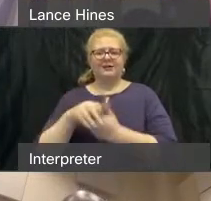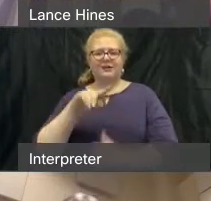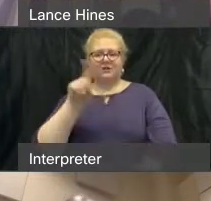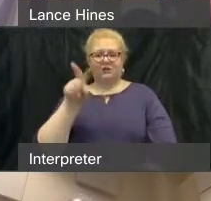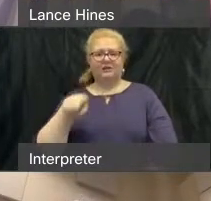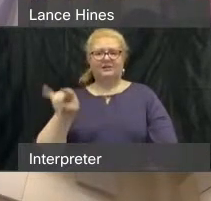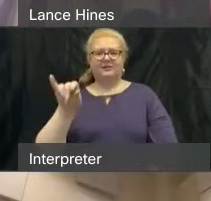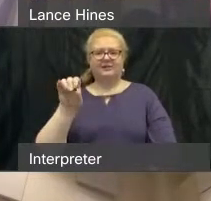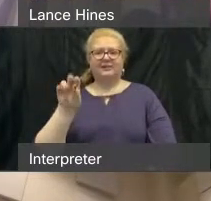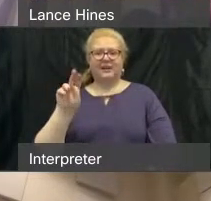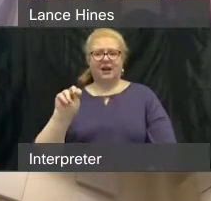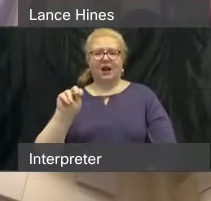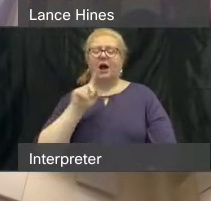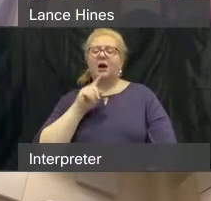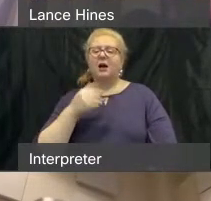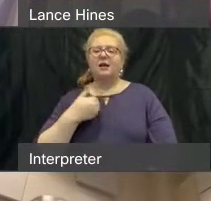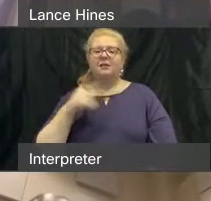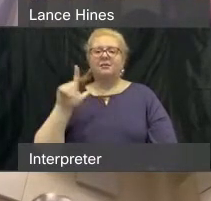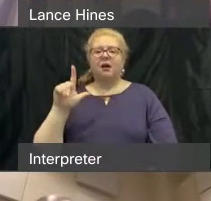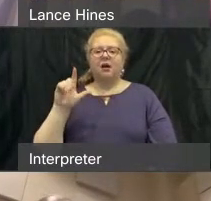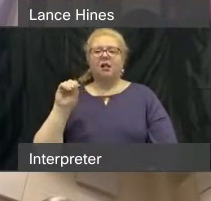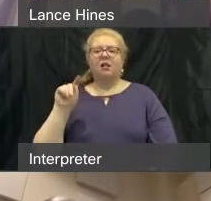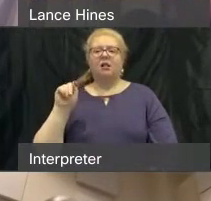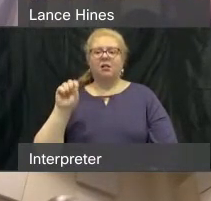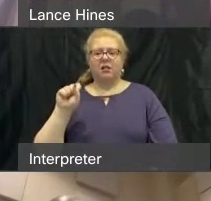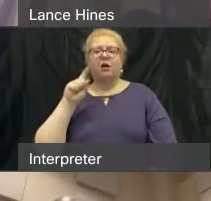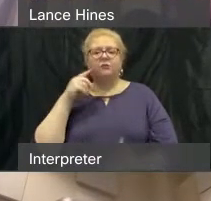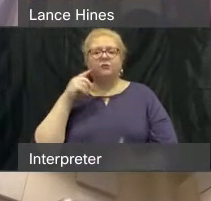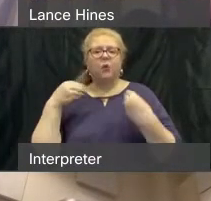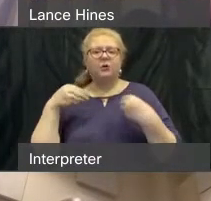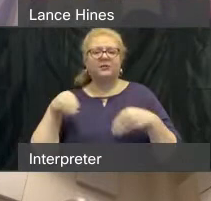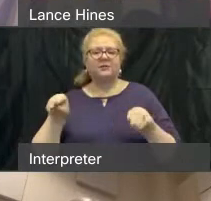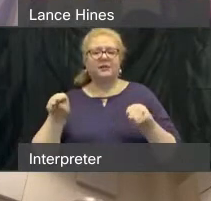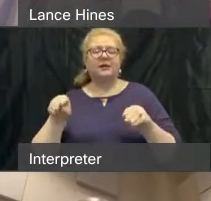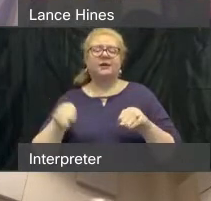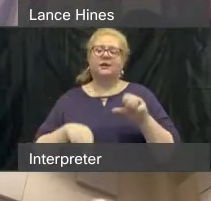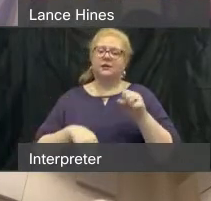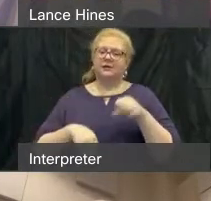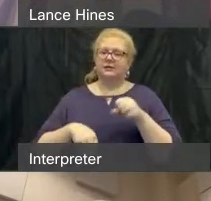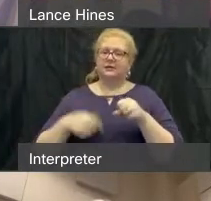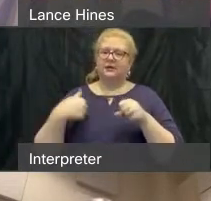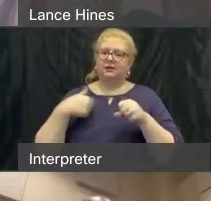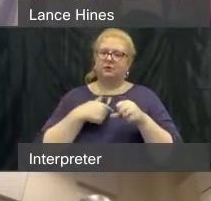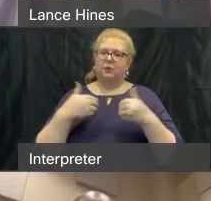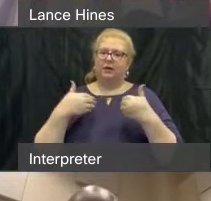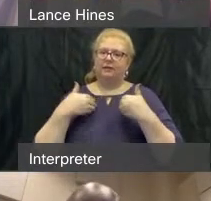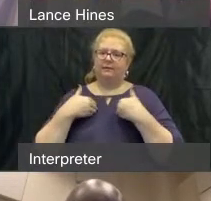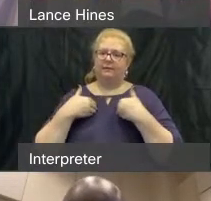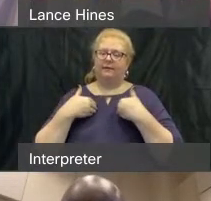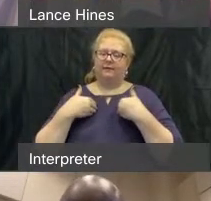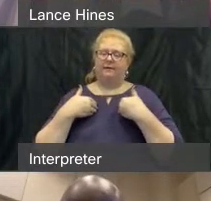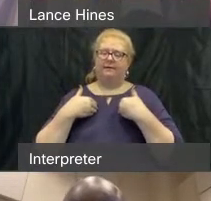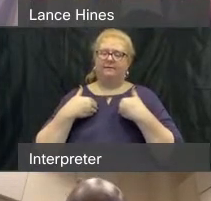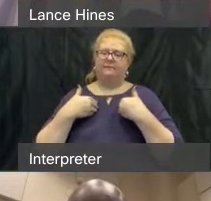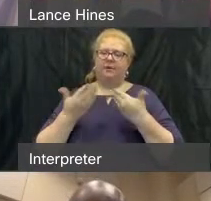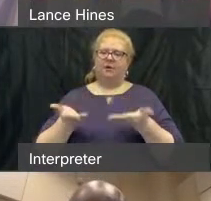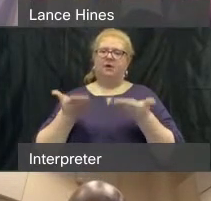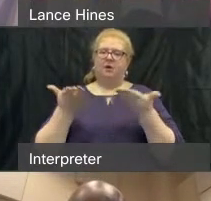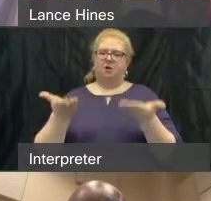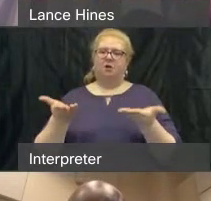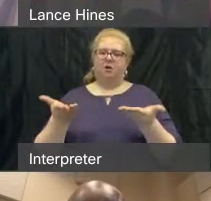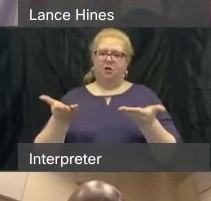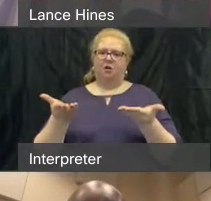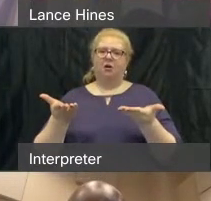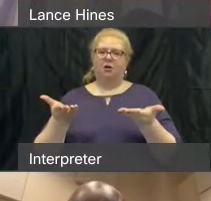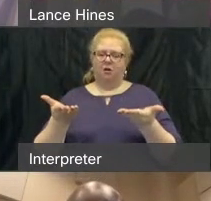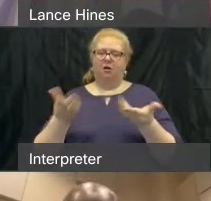there that I know are for sale. Yes, we do. We currently have an offer in to purchase the lots. I